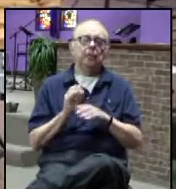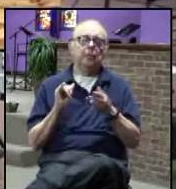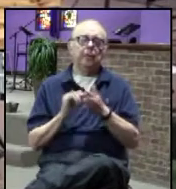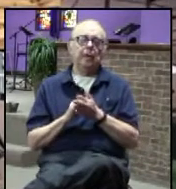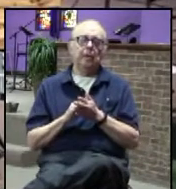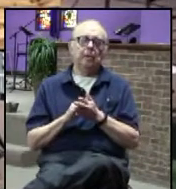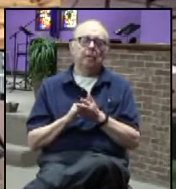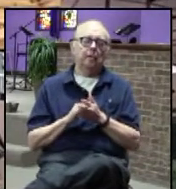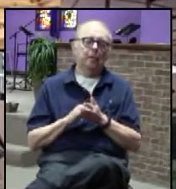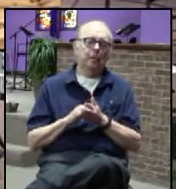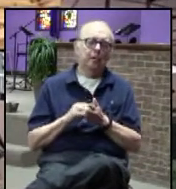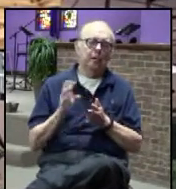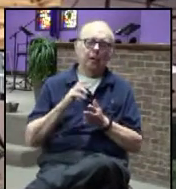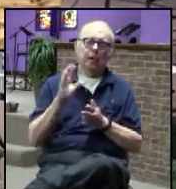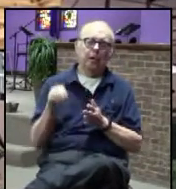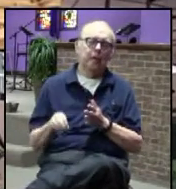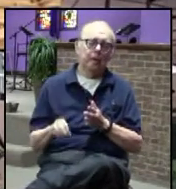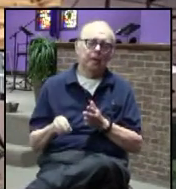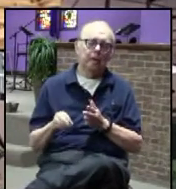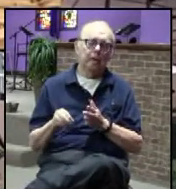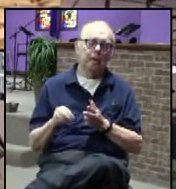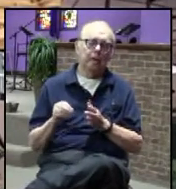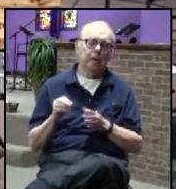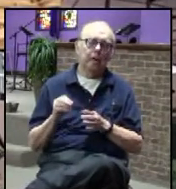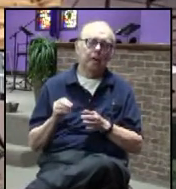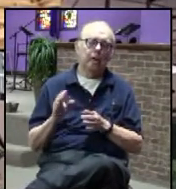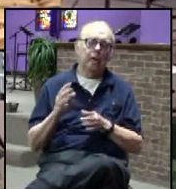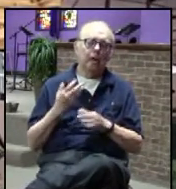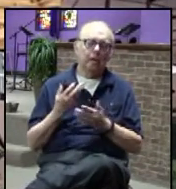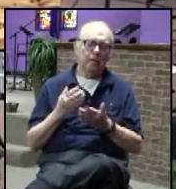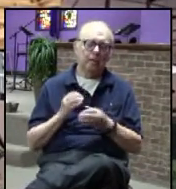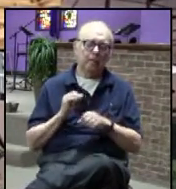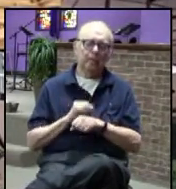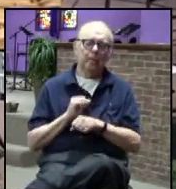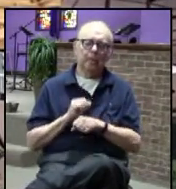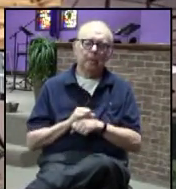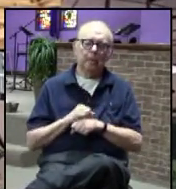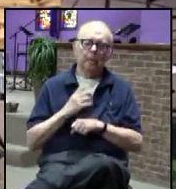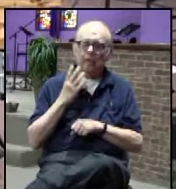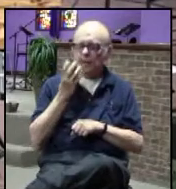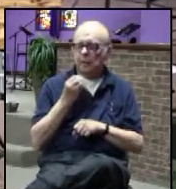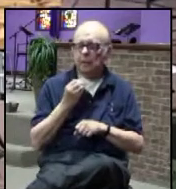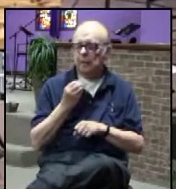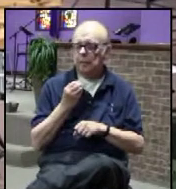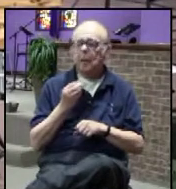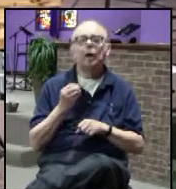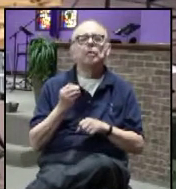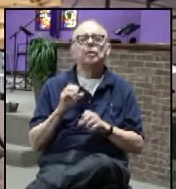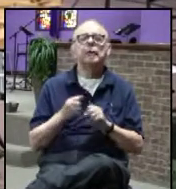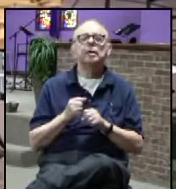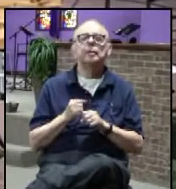66% of the church's budget on salaries and making the lawn look good, you're missing something.